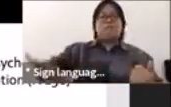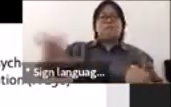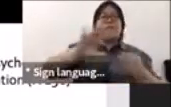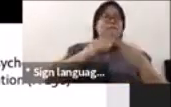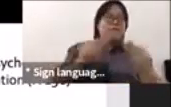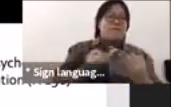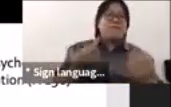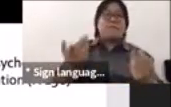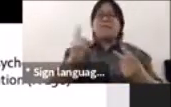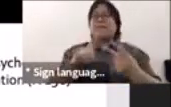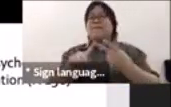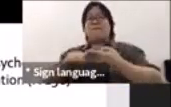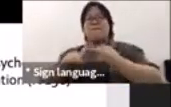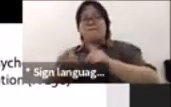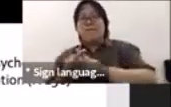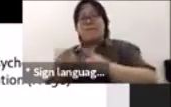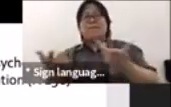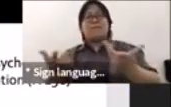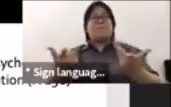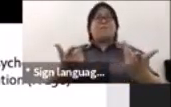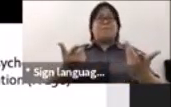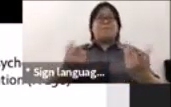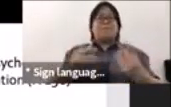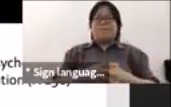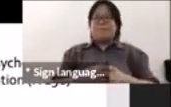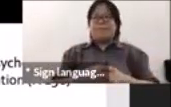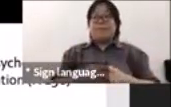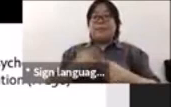from friends and significant others. So